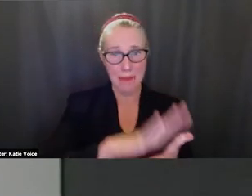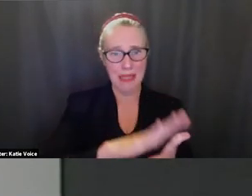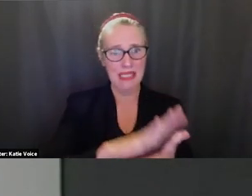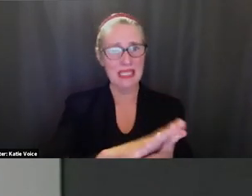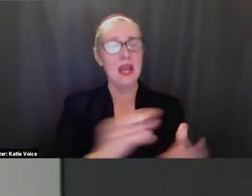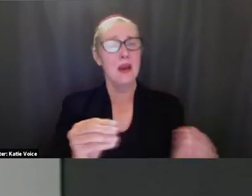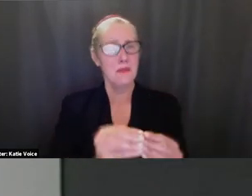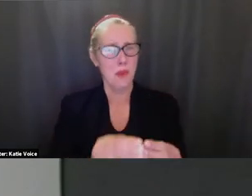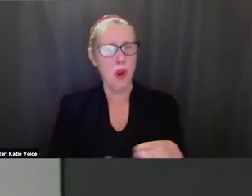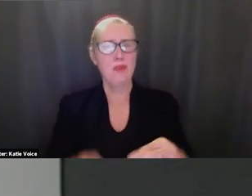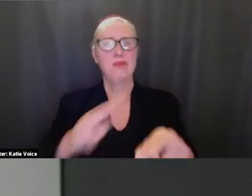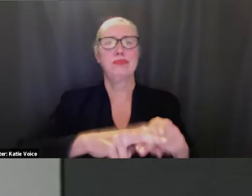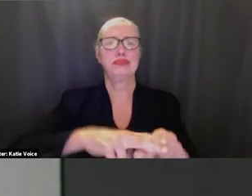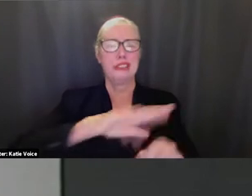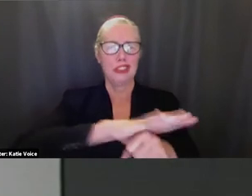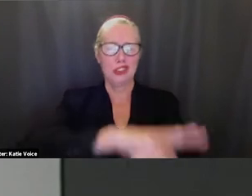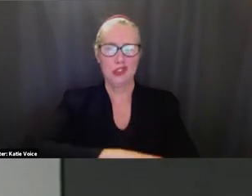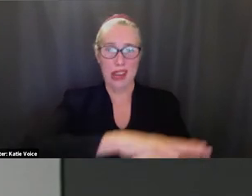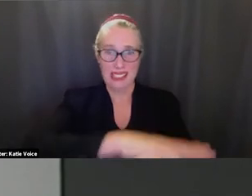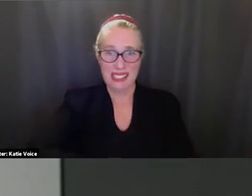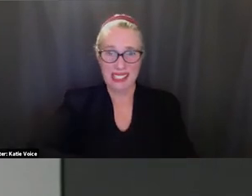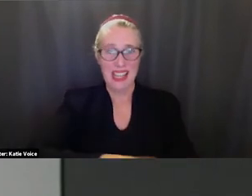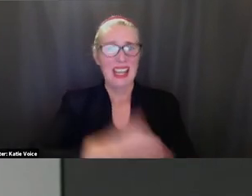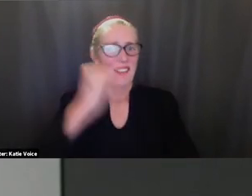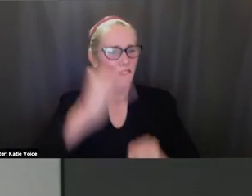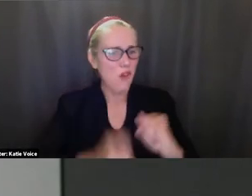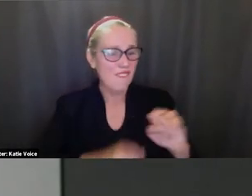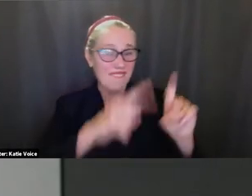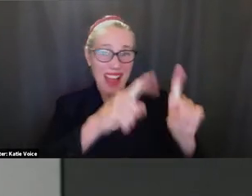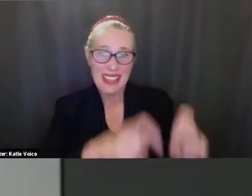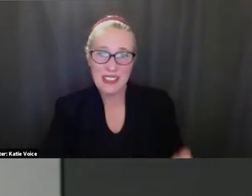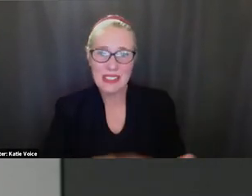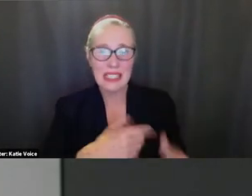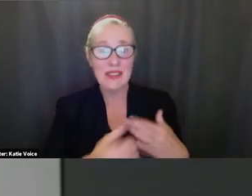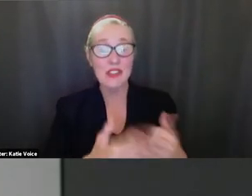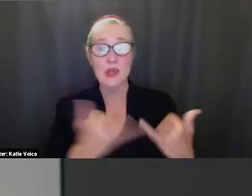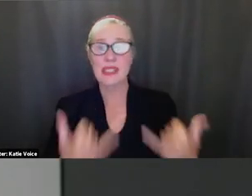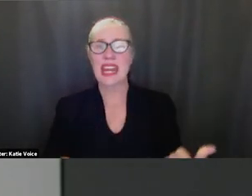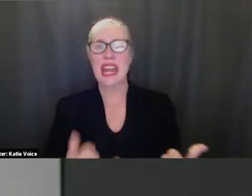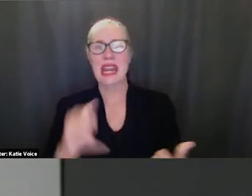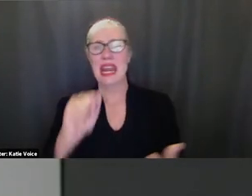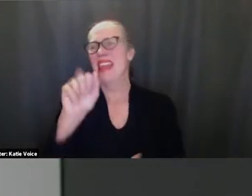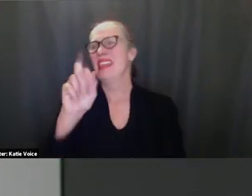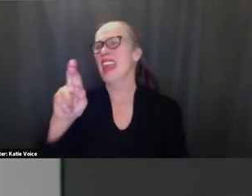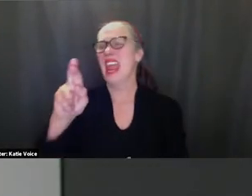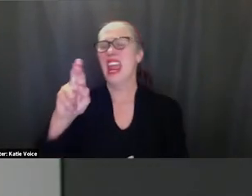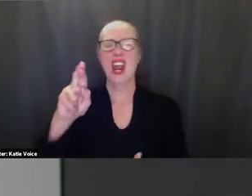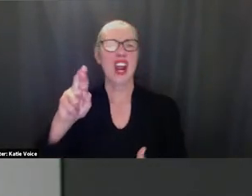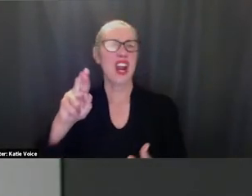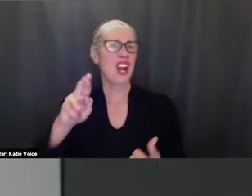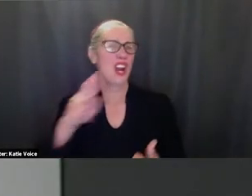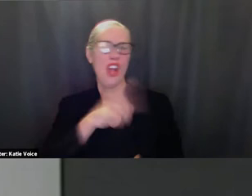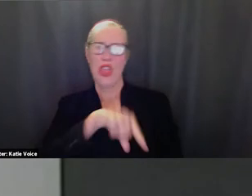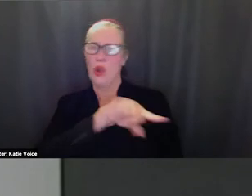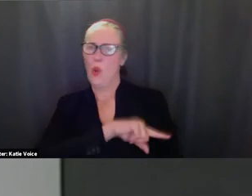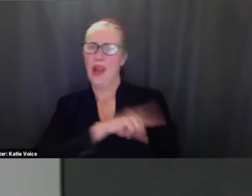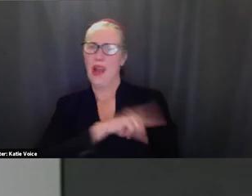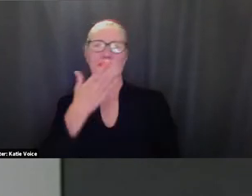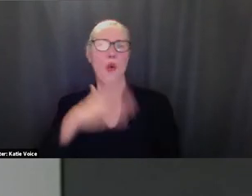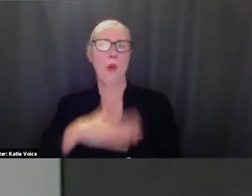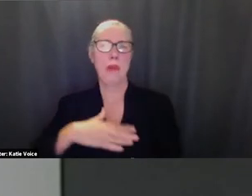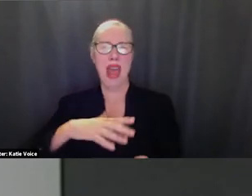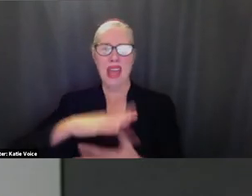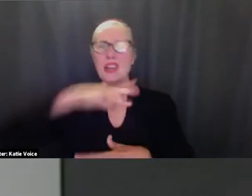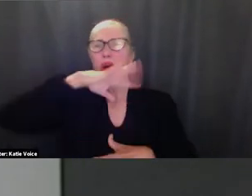stress for towards the end of finals even today it was the air quality was so bad at school that a few